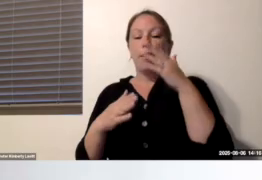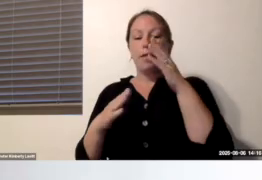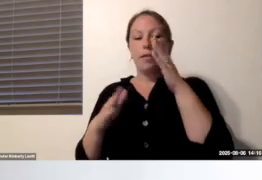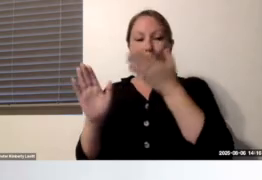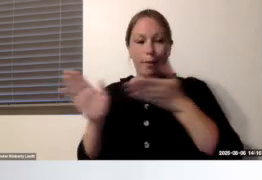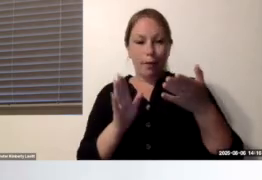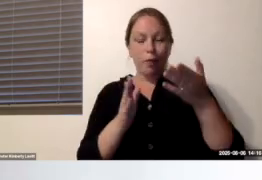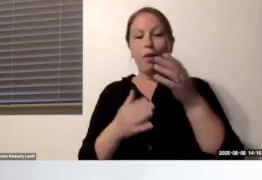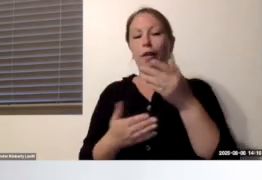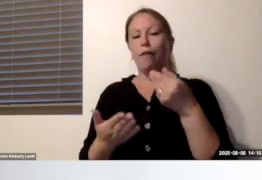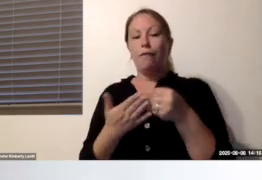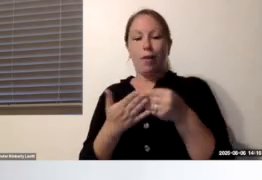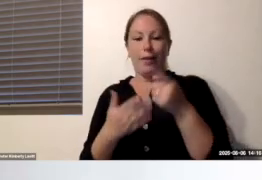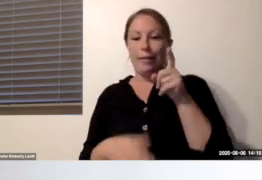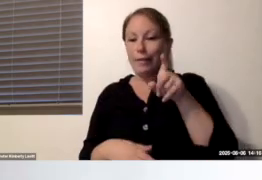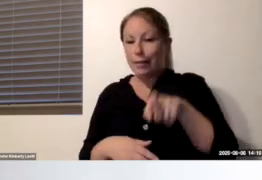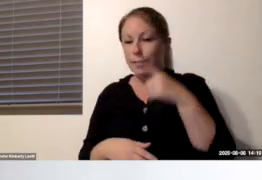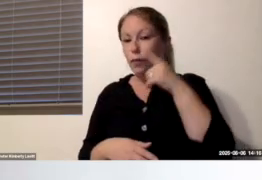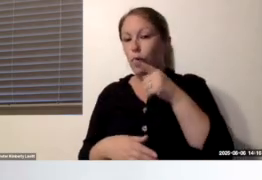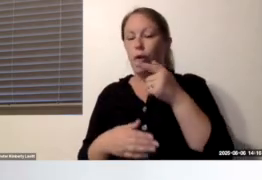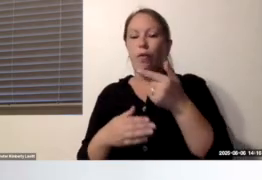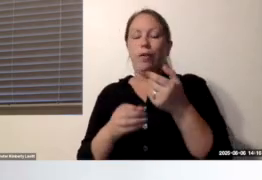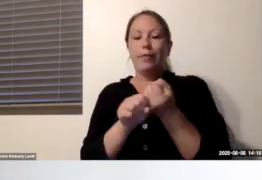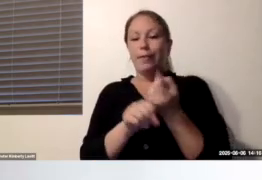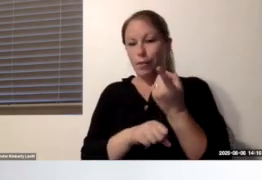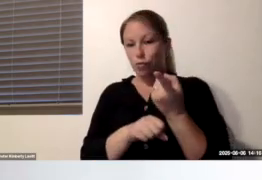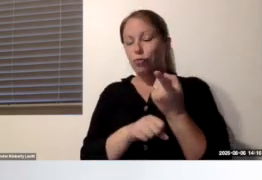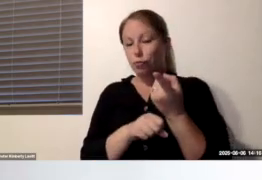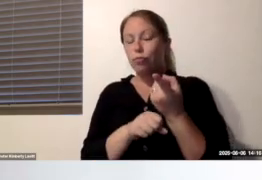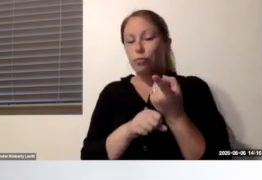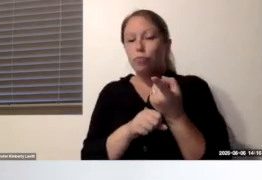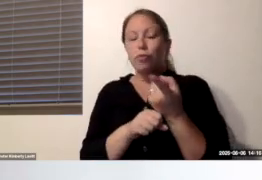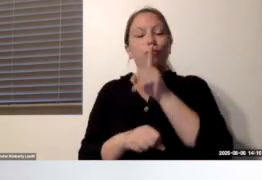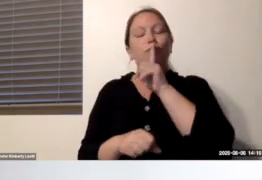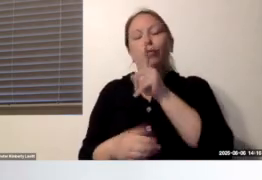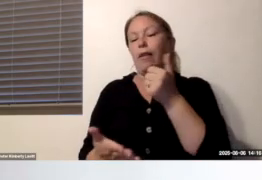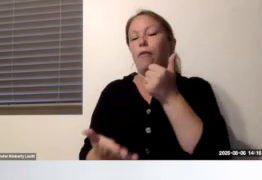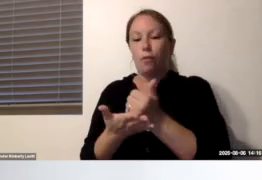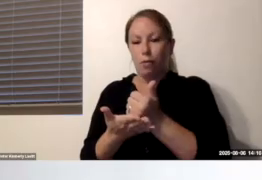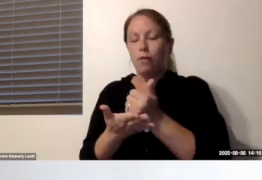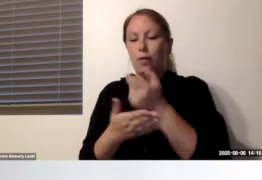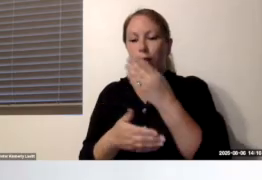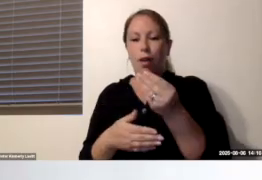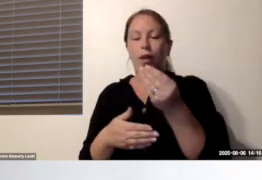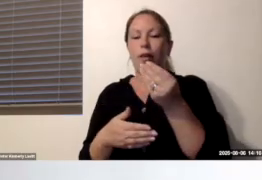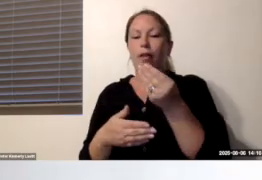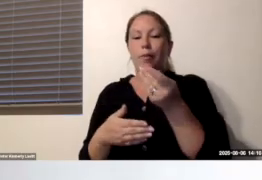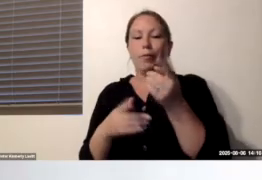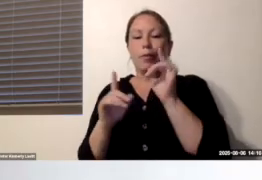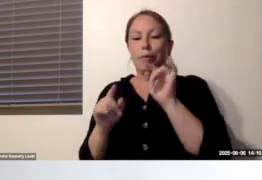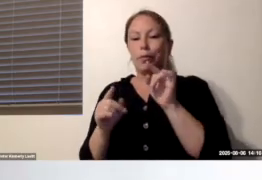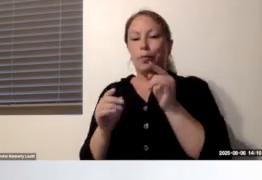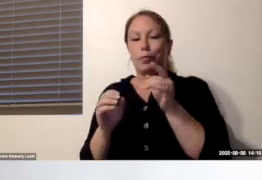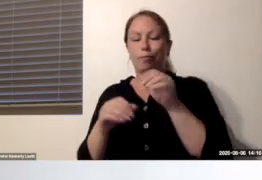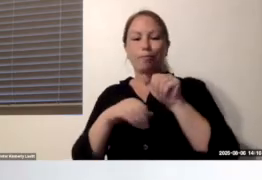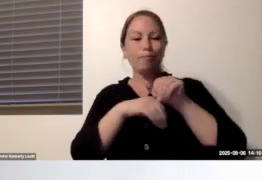needs for the coming fiscal years. That is super helpful, and I'm going to shoot that off to